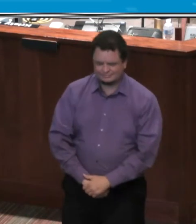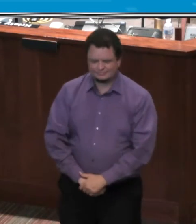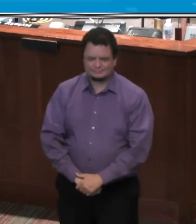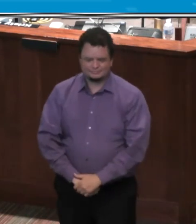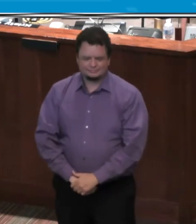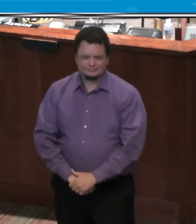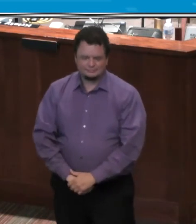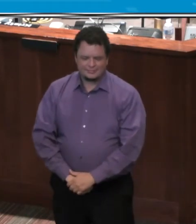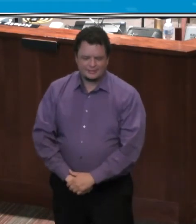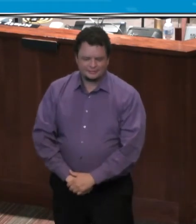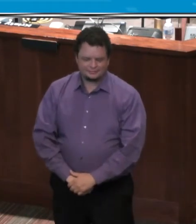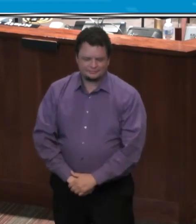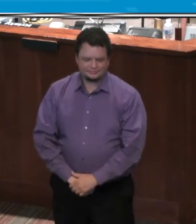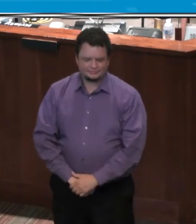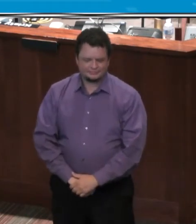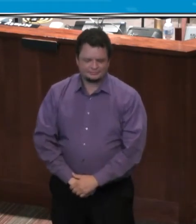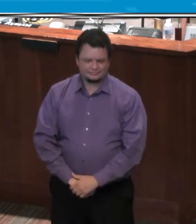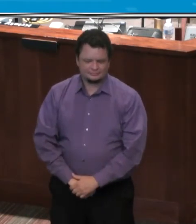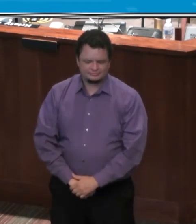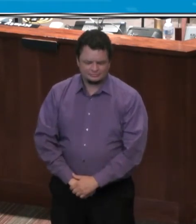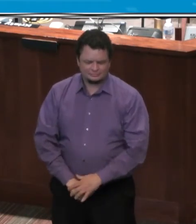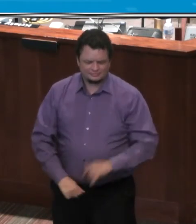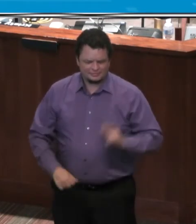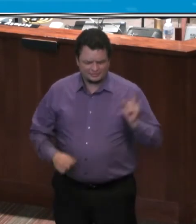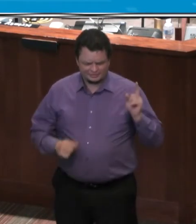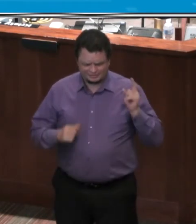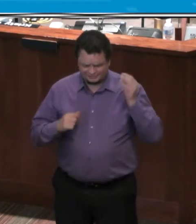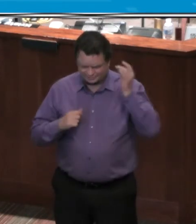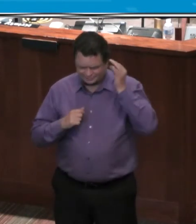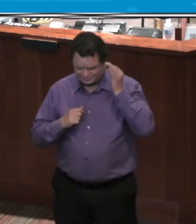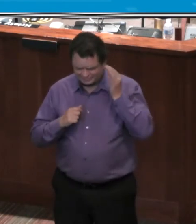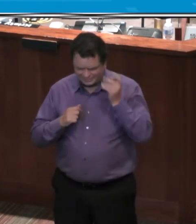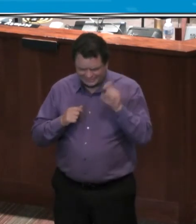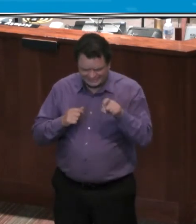whole disembodied voice thing has got me going.